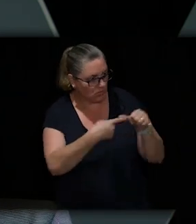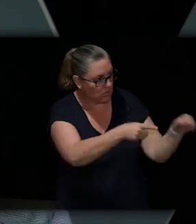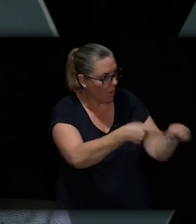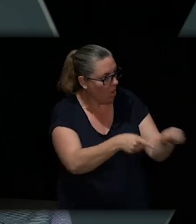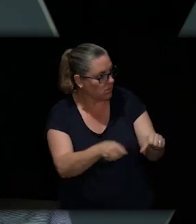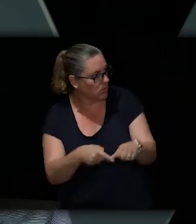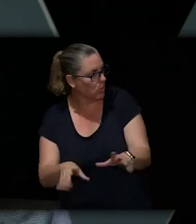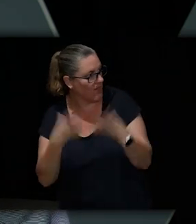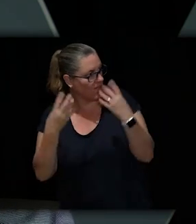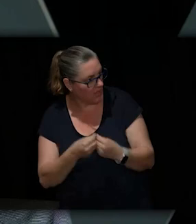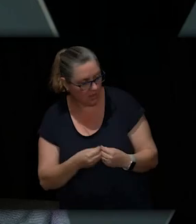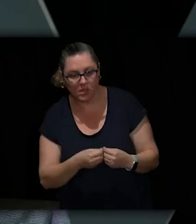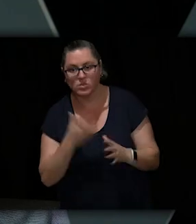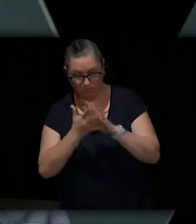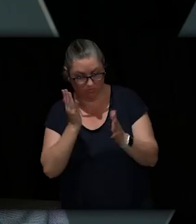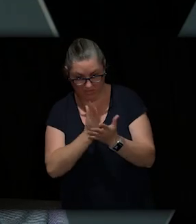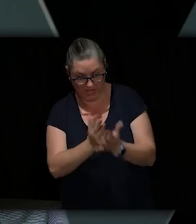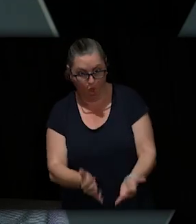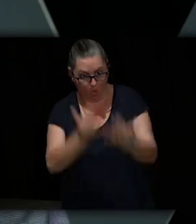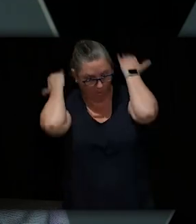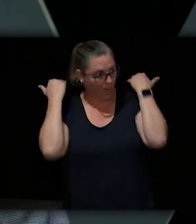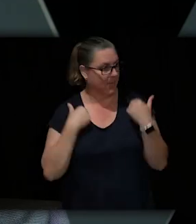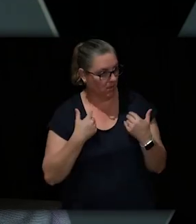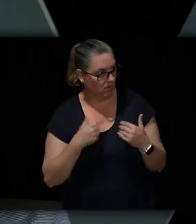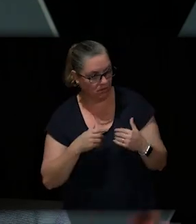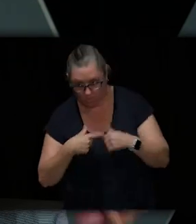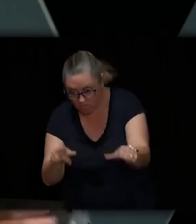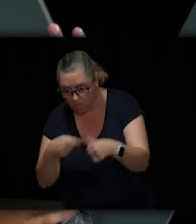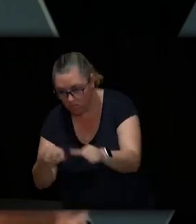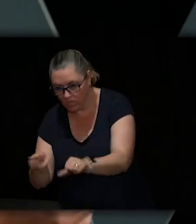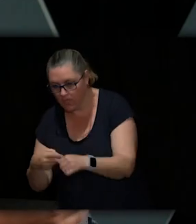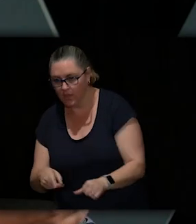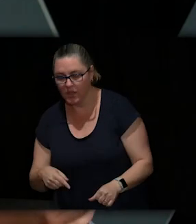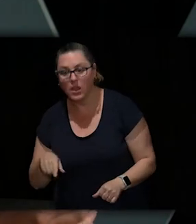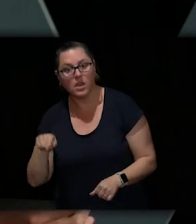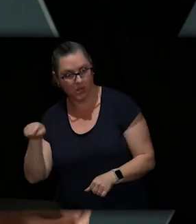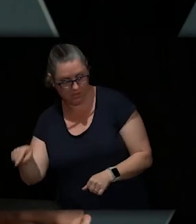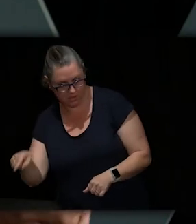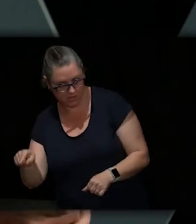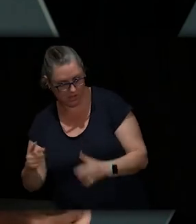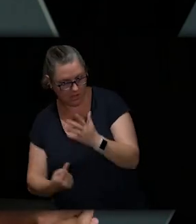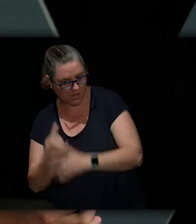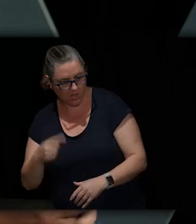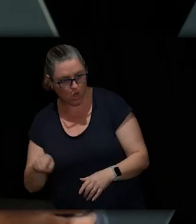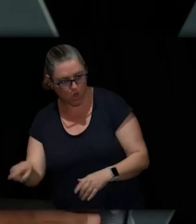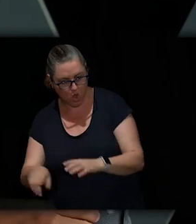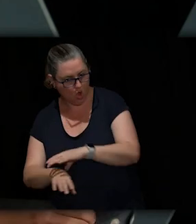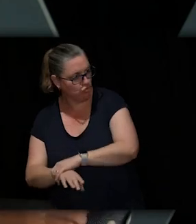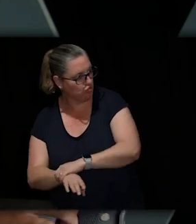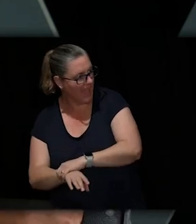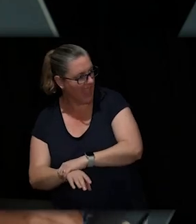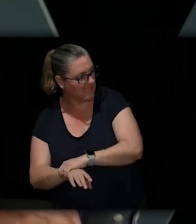should say that my successor also had a health issue when her wrist was completely undone by